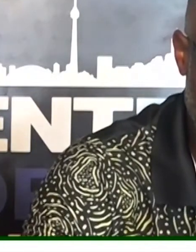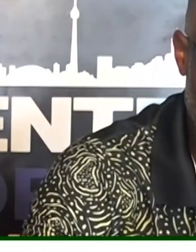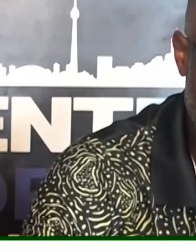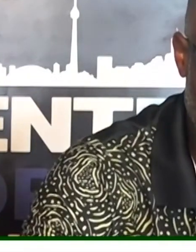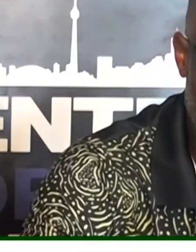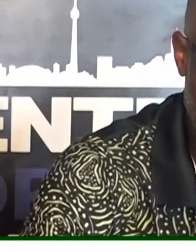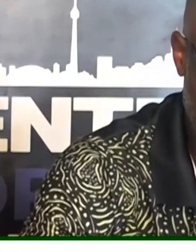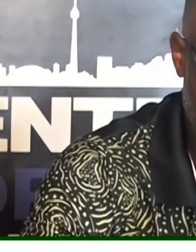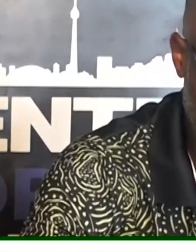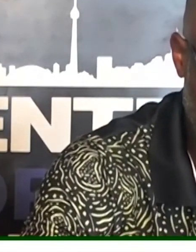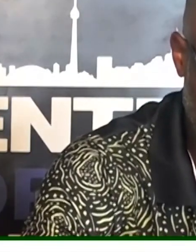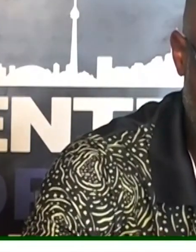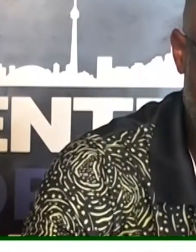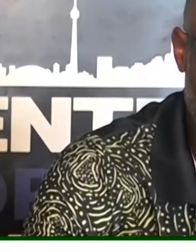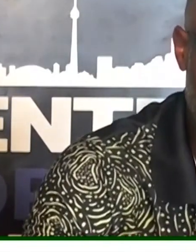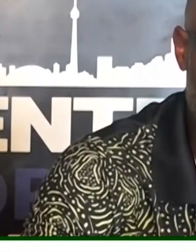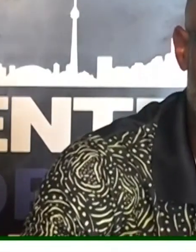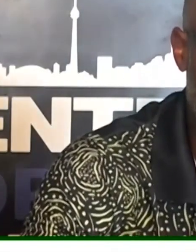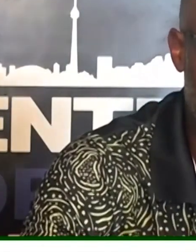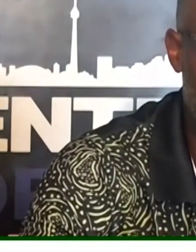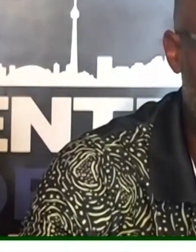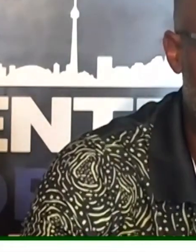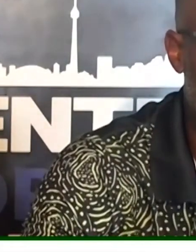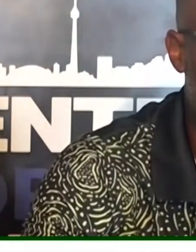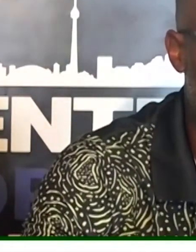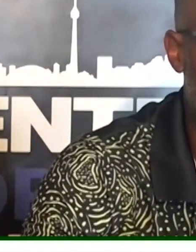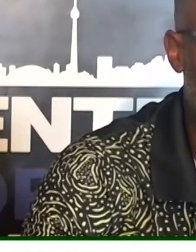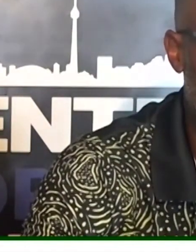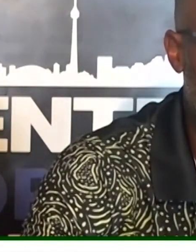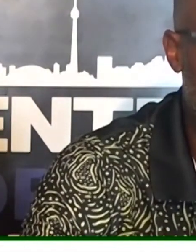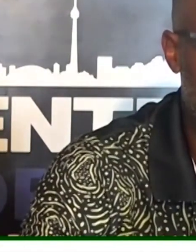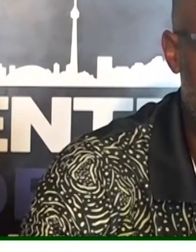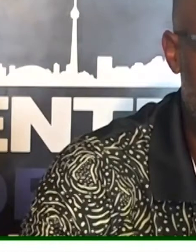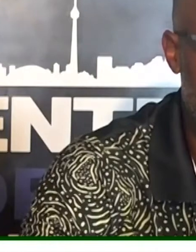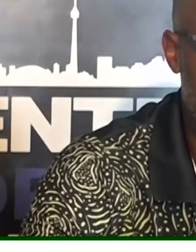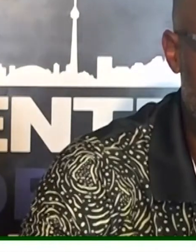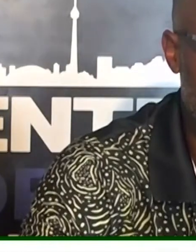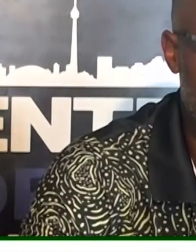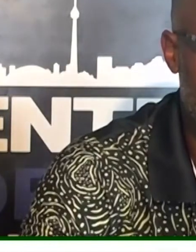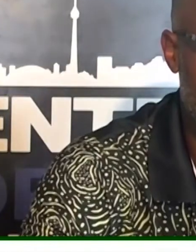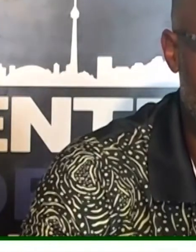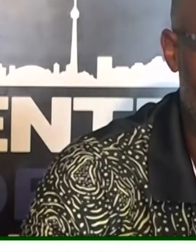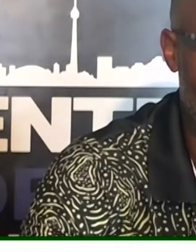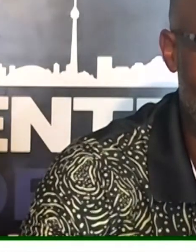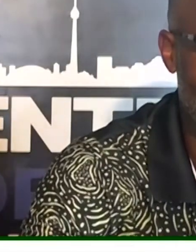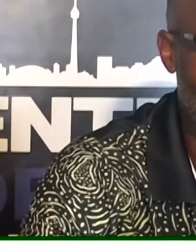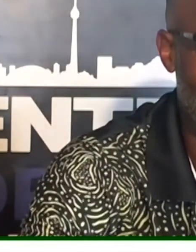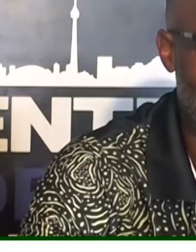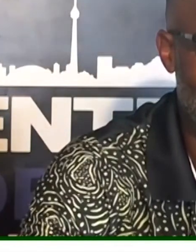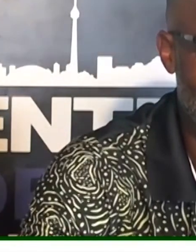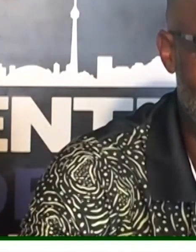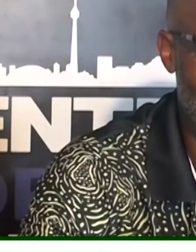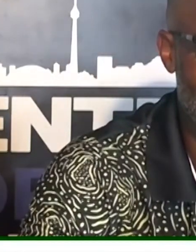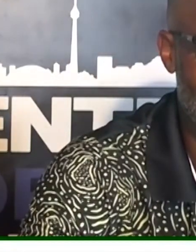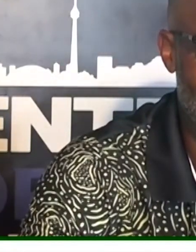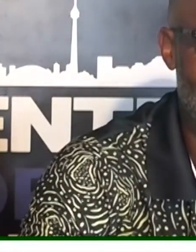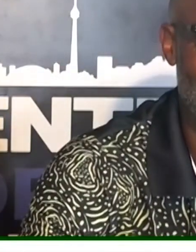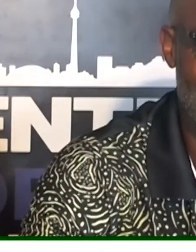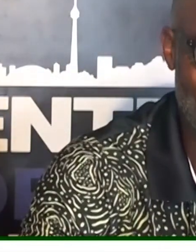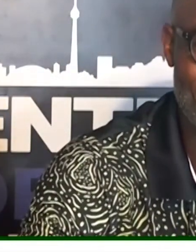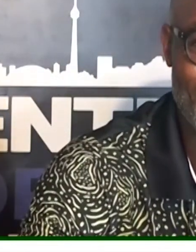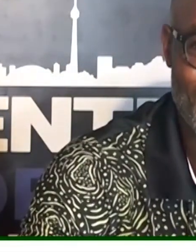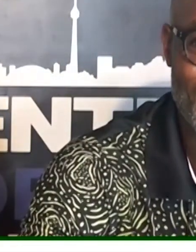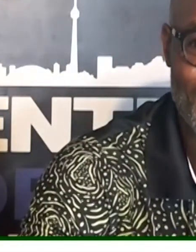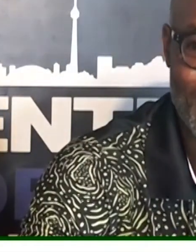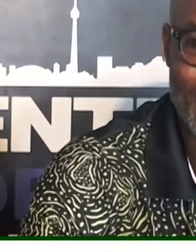having the Imperial School. They'll be here, some little kids, they're going to try something different. They're going to wrestle, but not physical wrestling. They'll be doing arm wrestling on